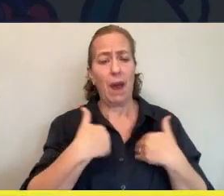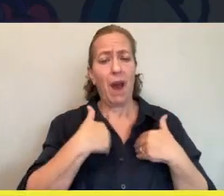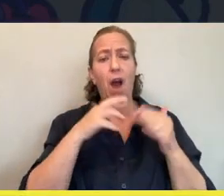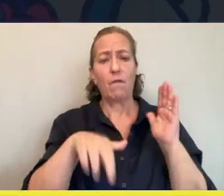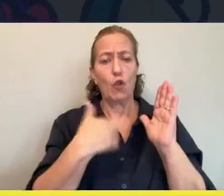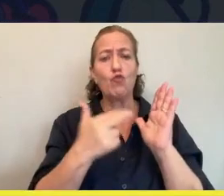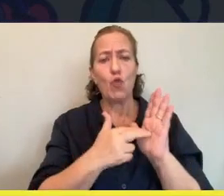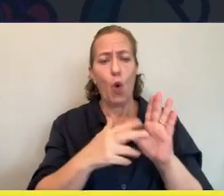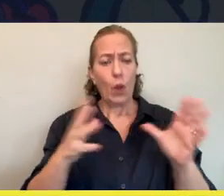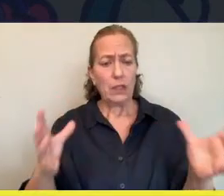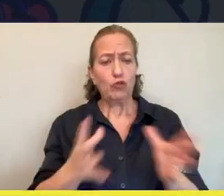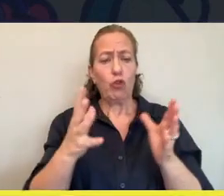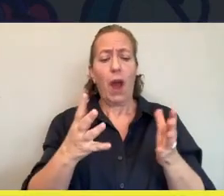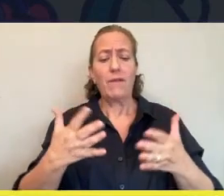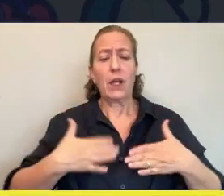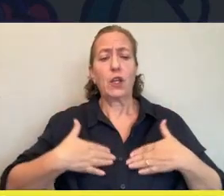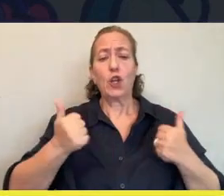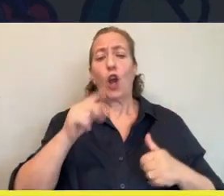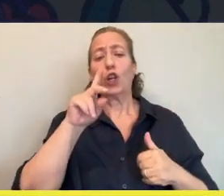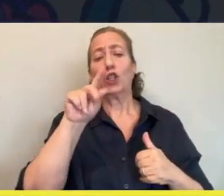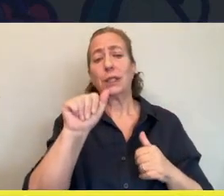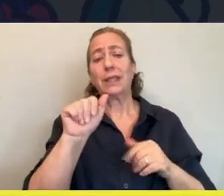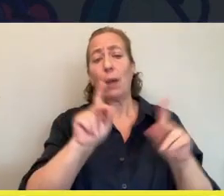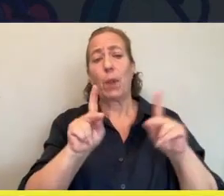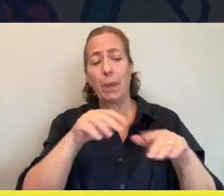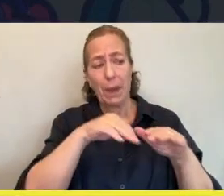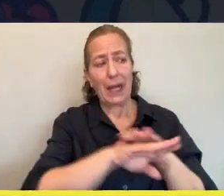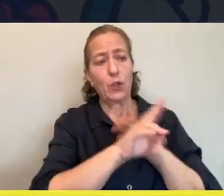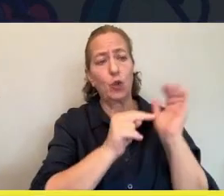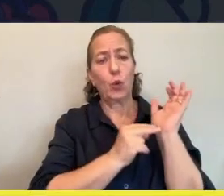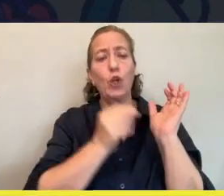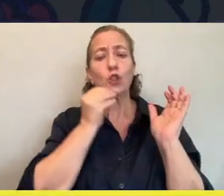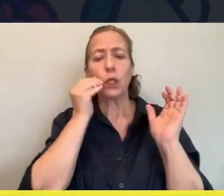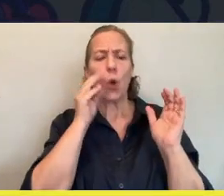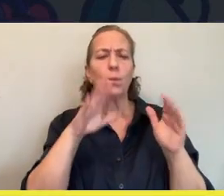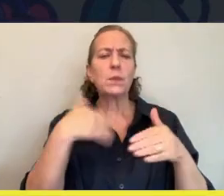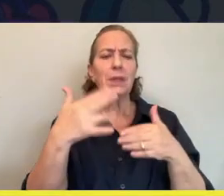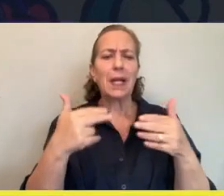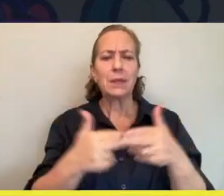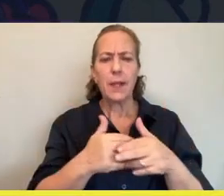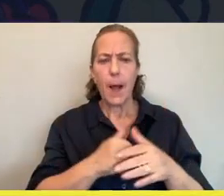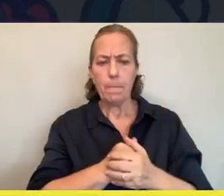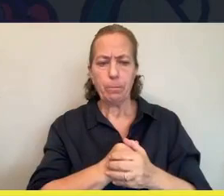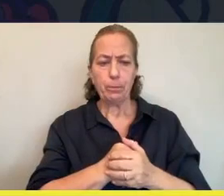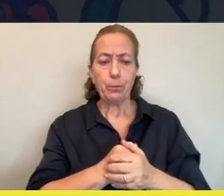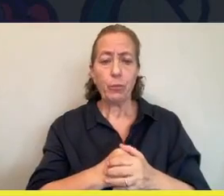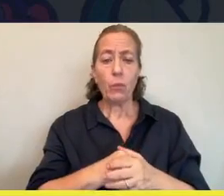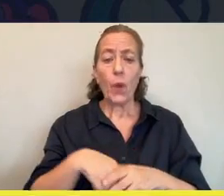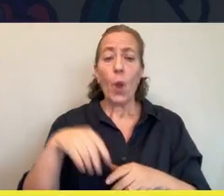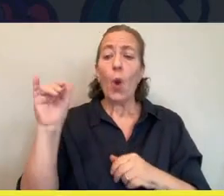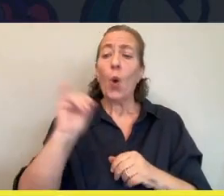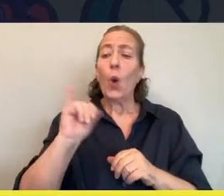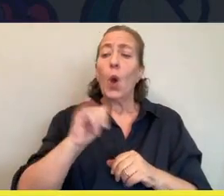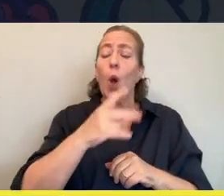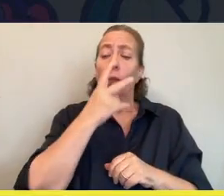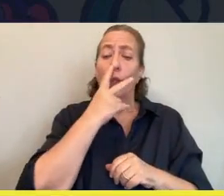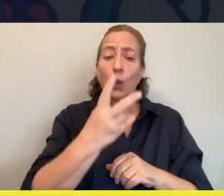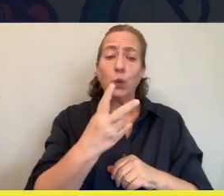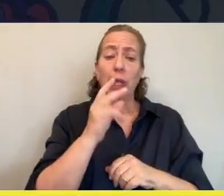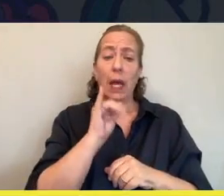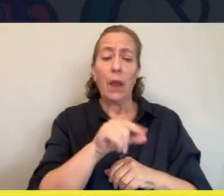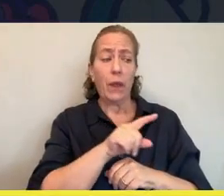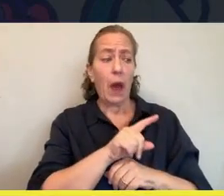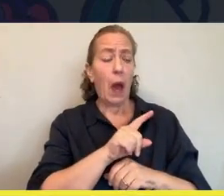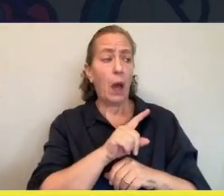younger disabled people into nursing homes. Next slide. We also see that with the exception of children, rates